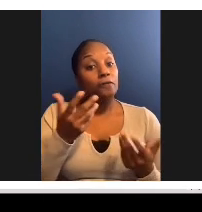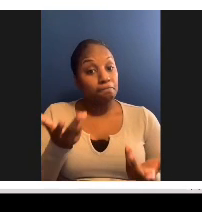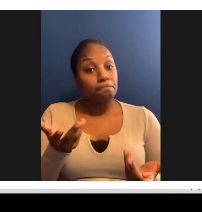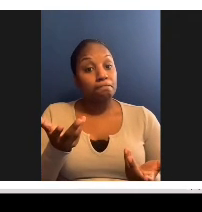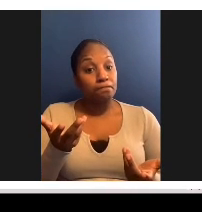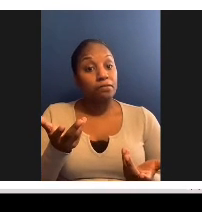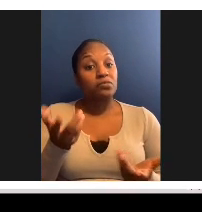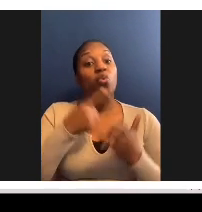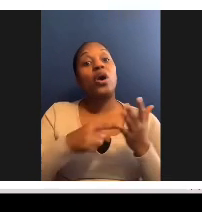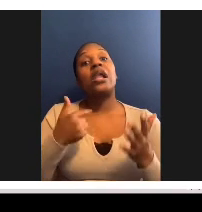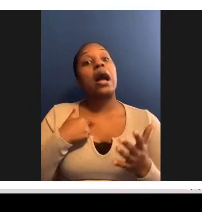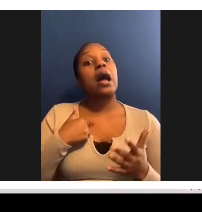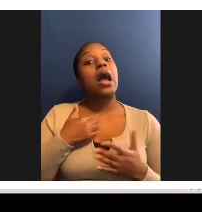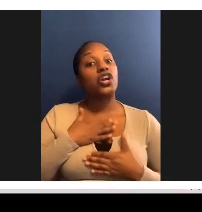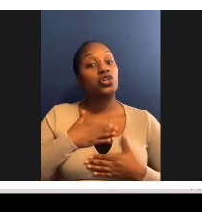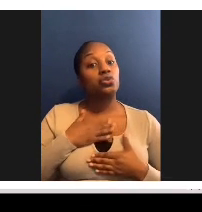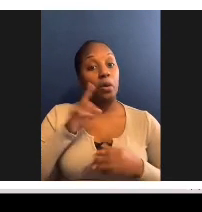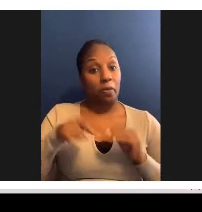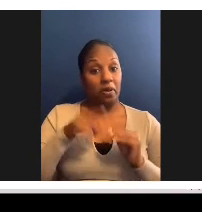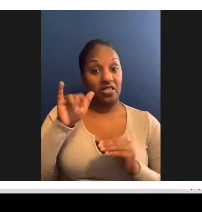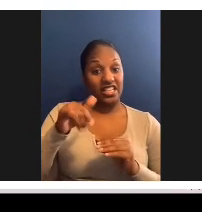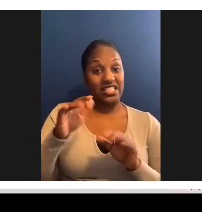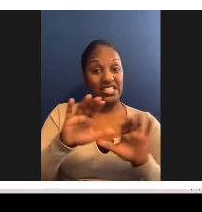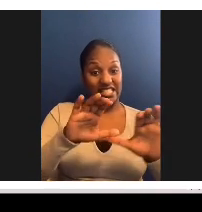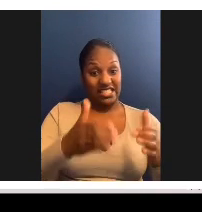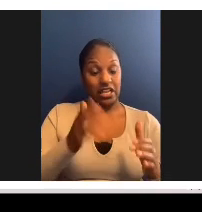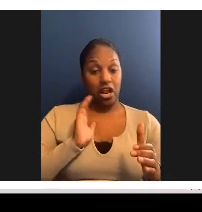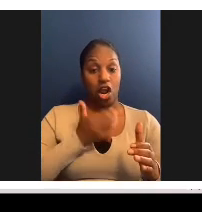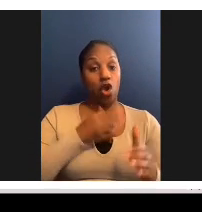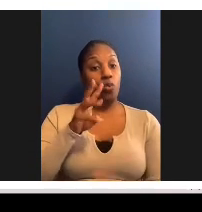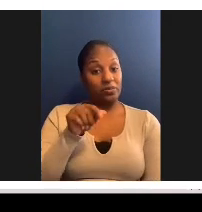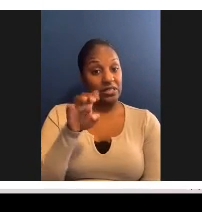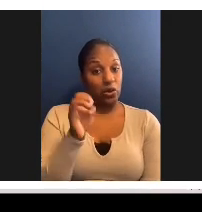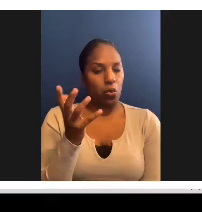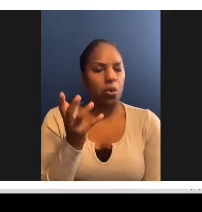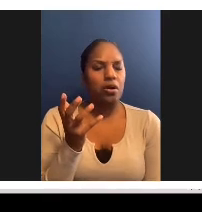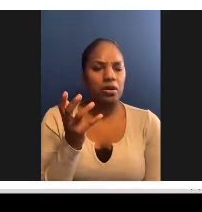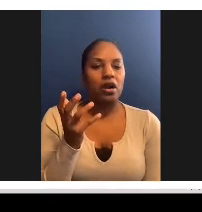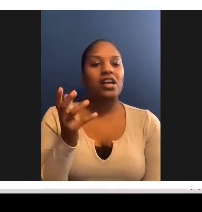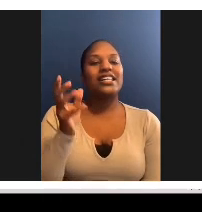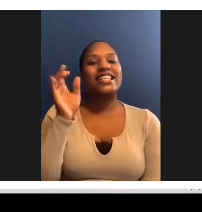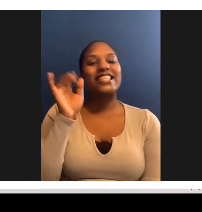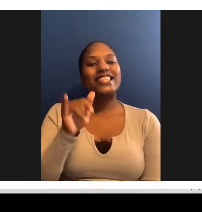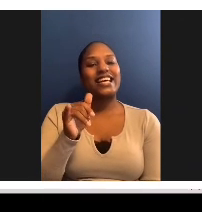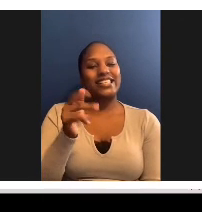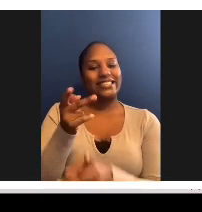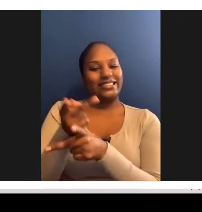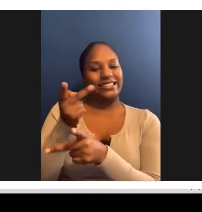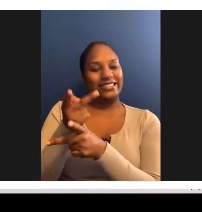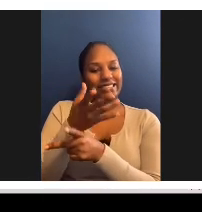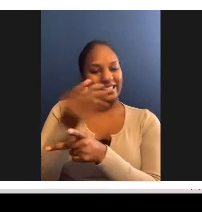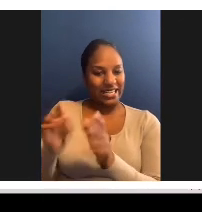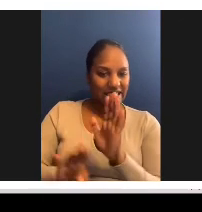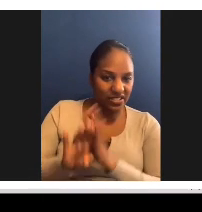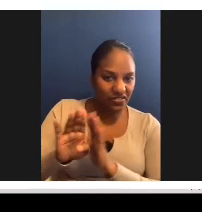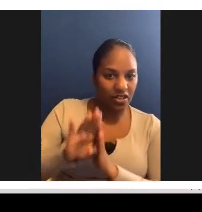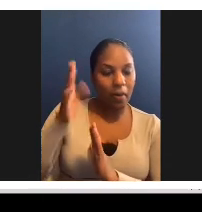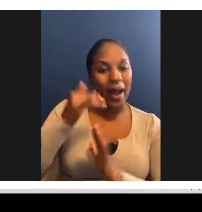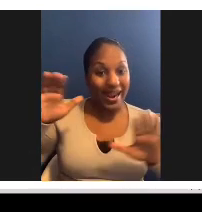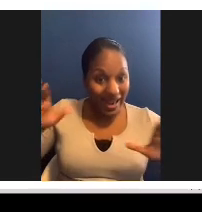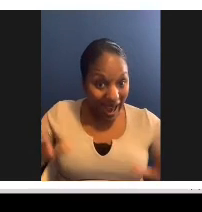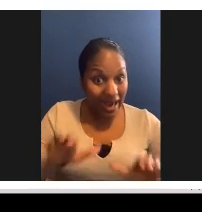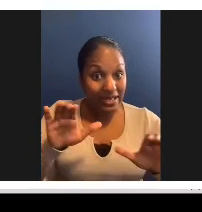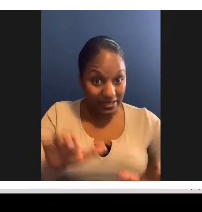what I like about this section of our website is this is maintained and developed by active